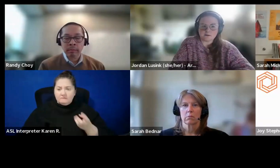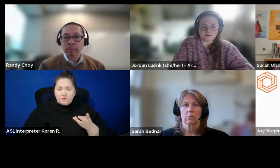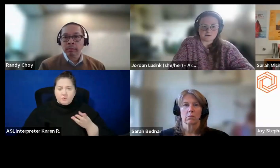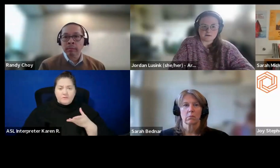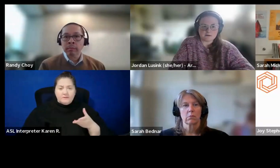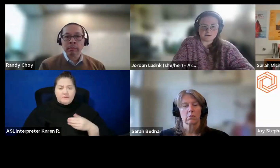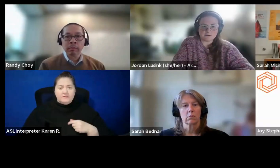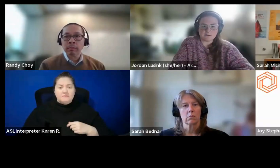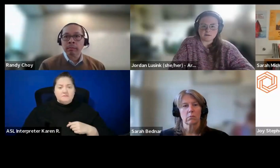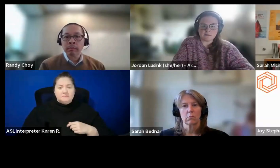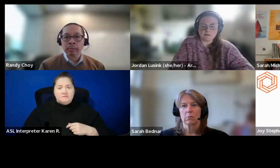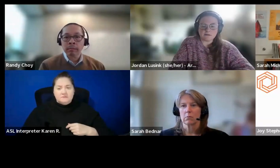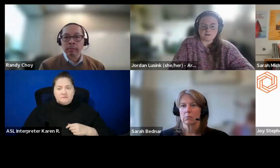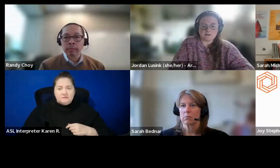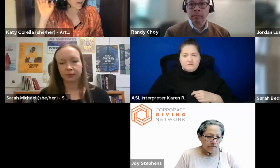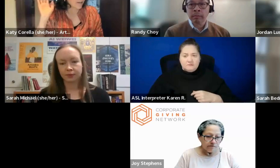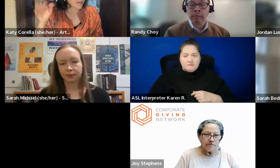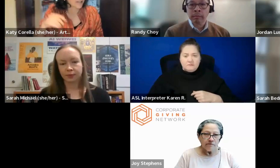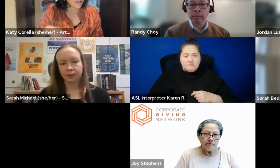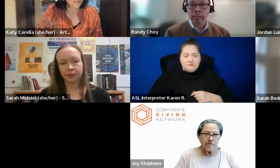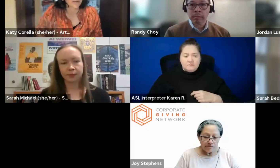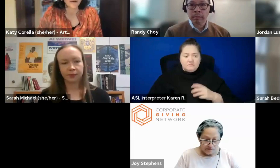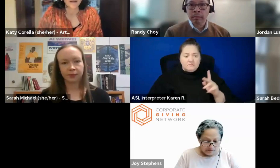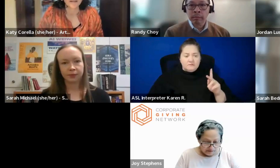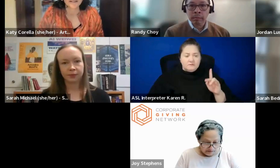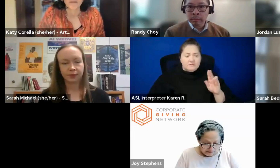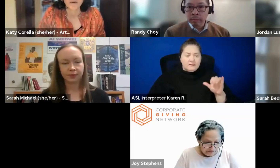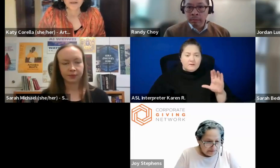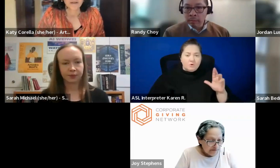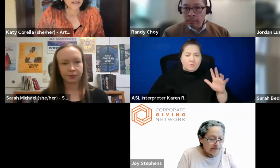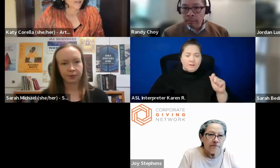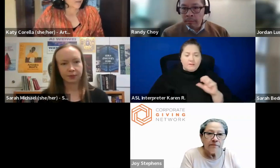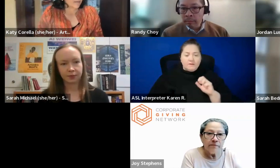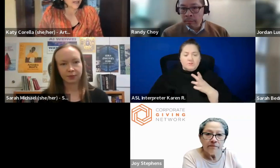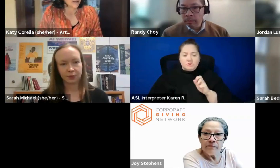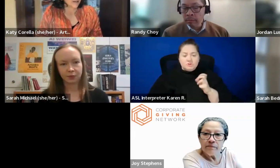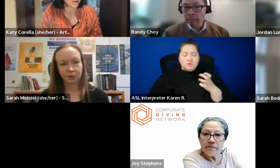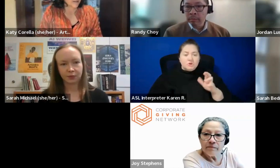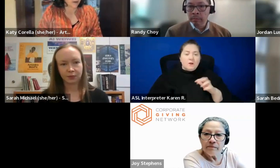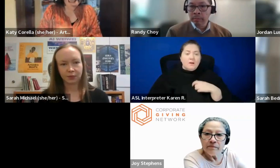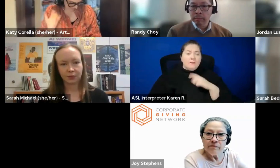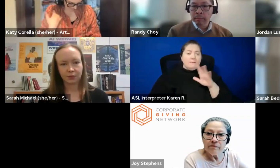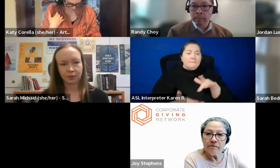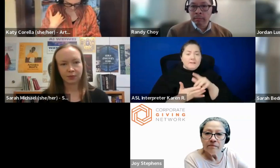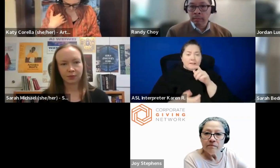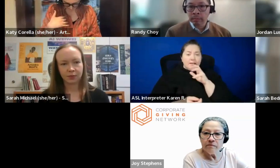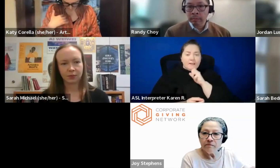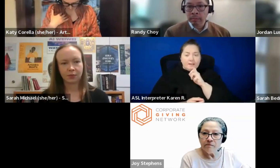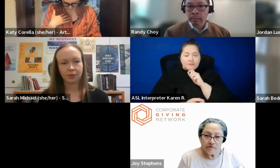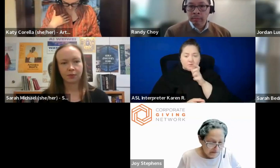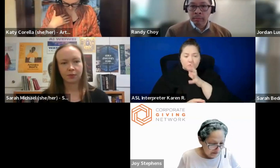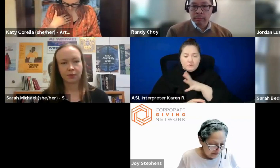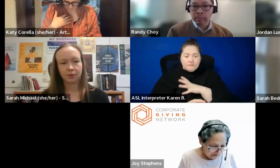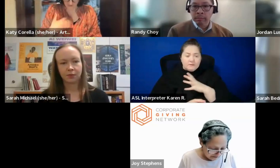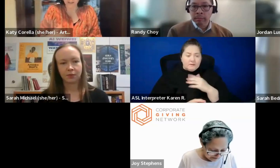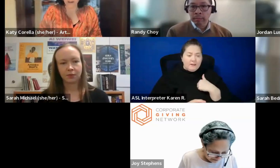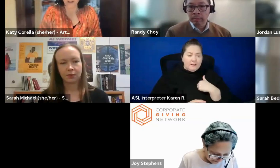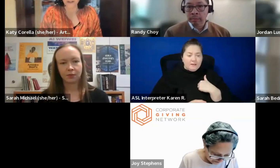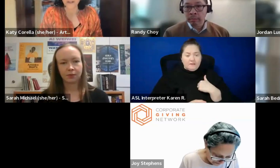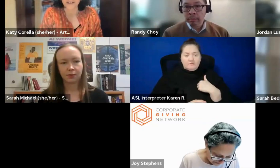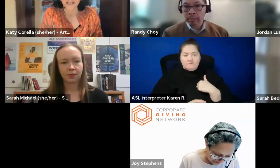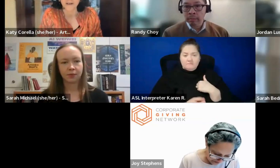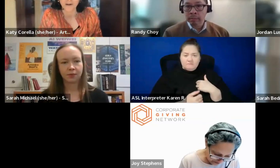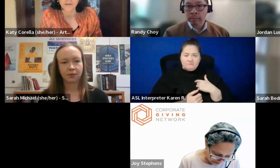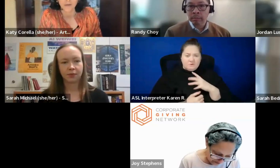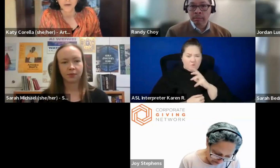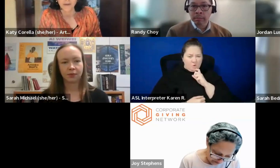the chat. I am Katie Corella, she, her pronouns. I'm a middle-aged woman who is wearing a kind of